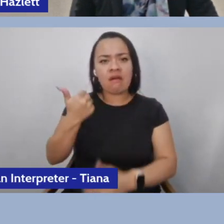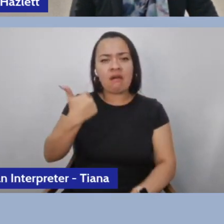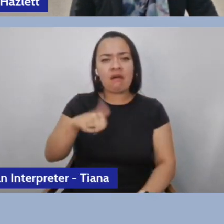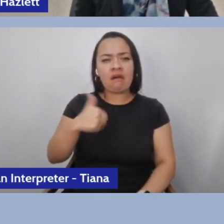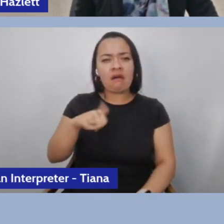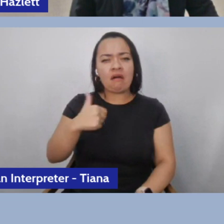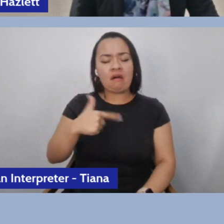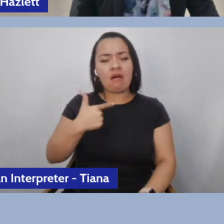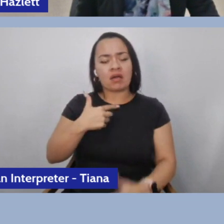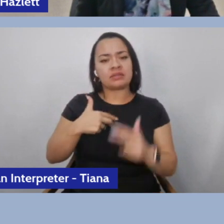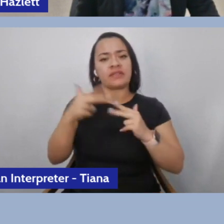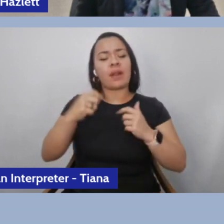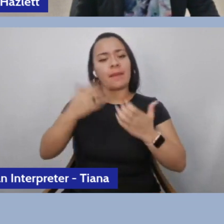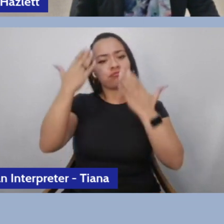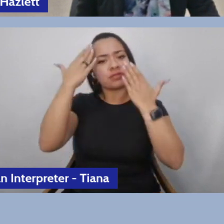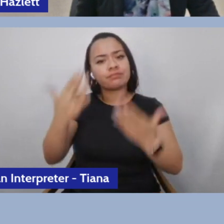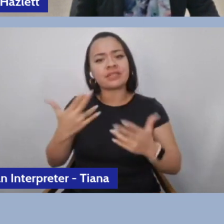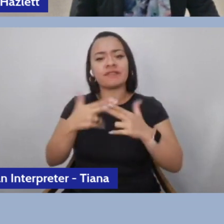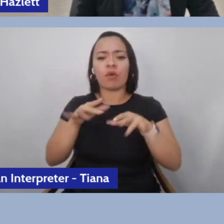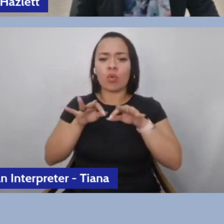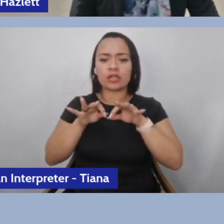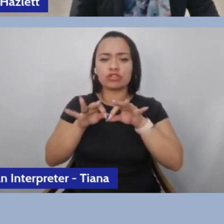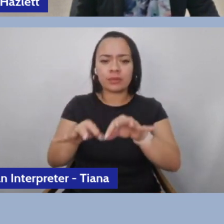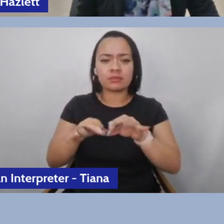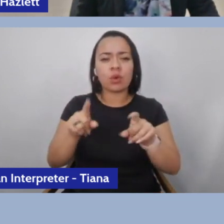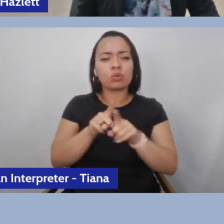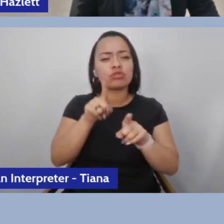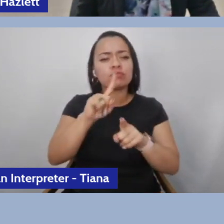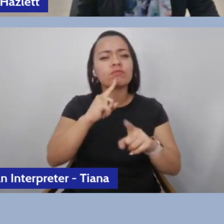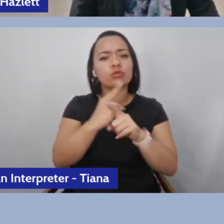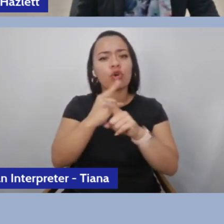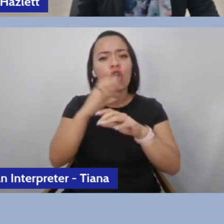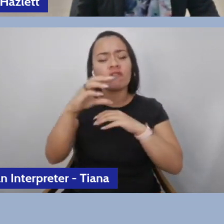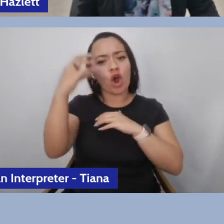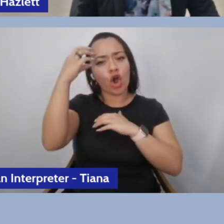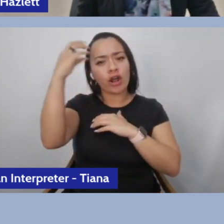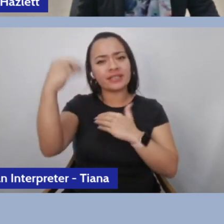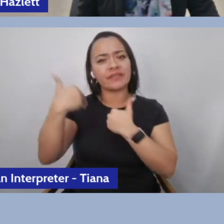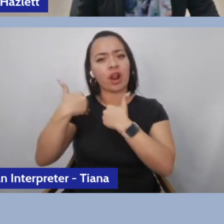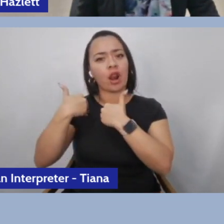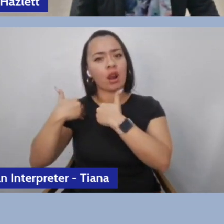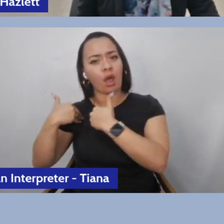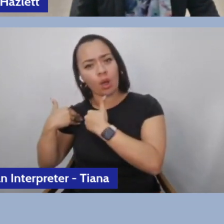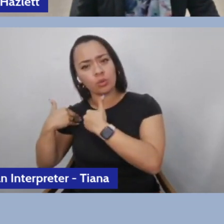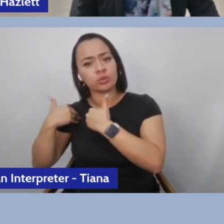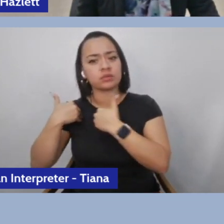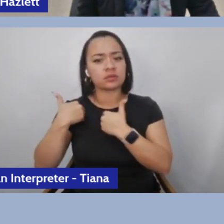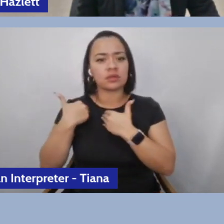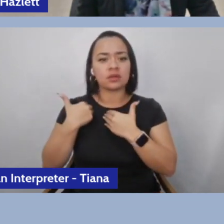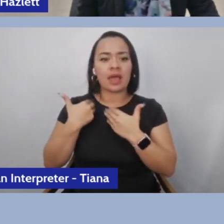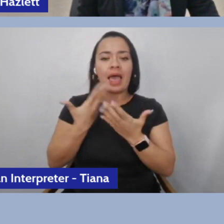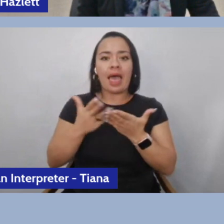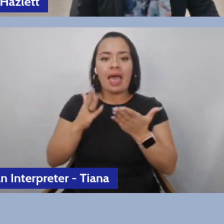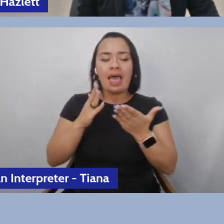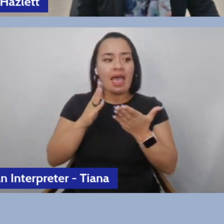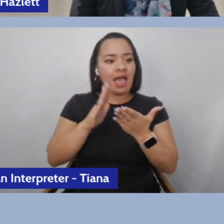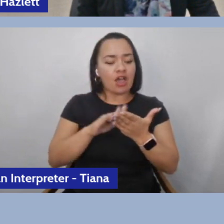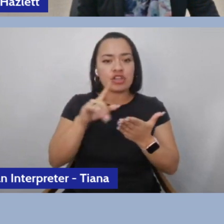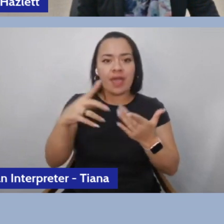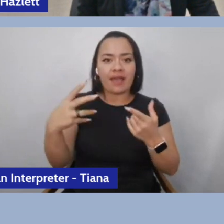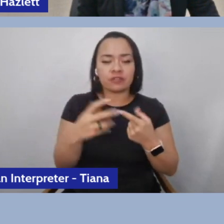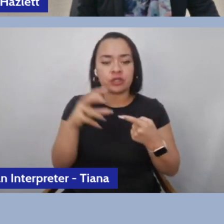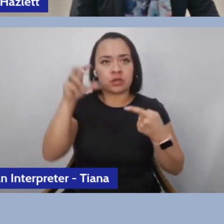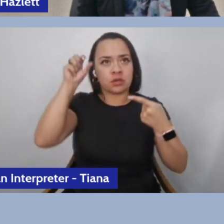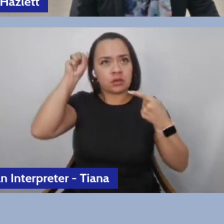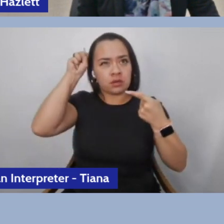your comments, I think, particularly about cognitive load and how much you have to hold your head and then say and